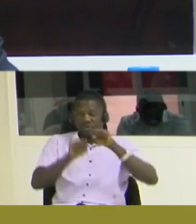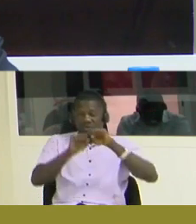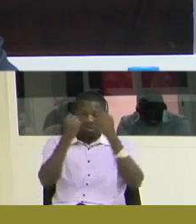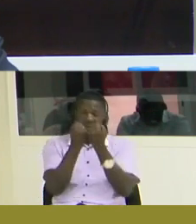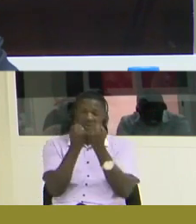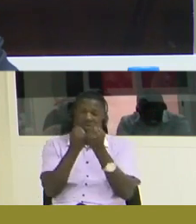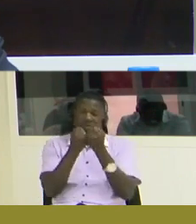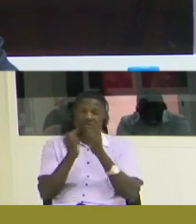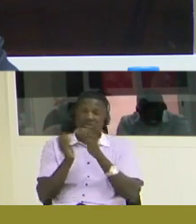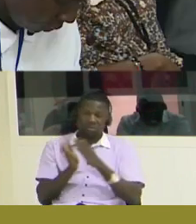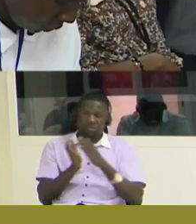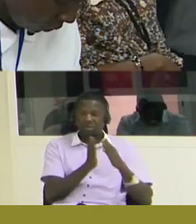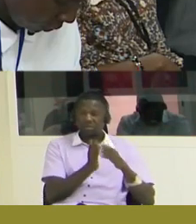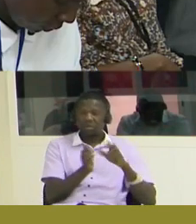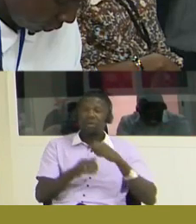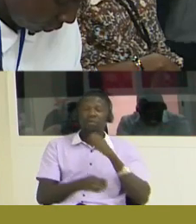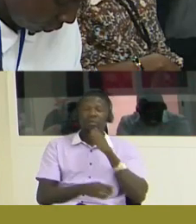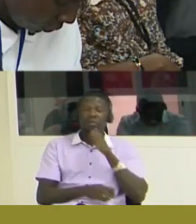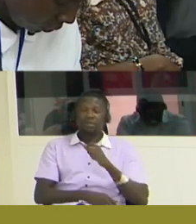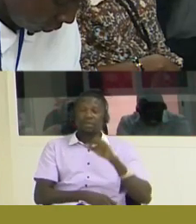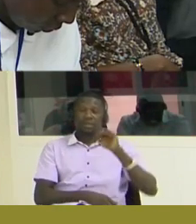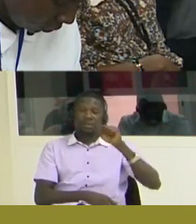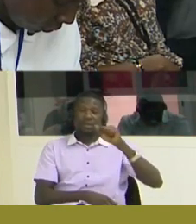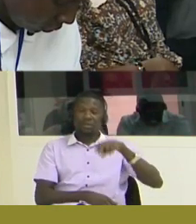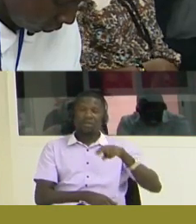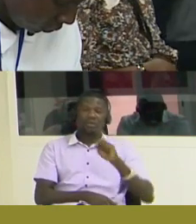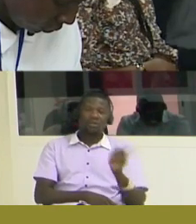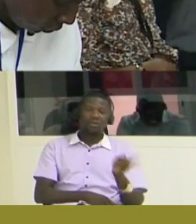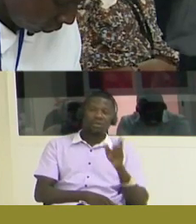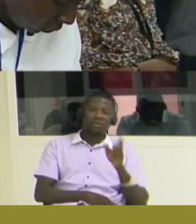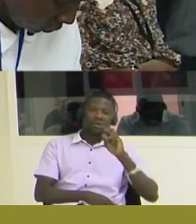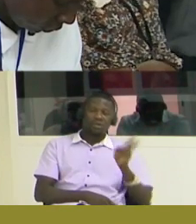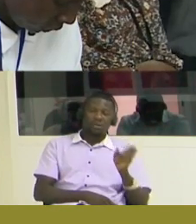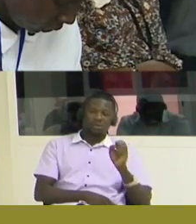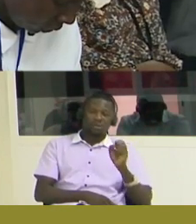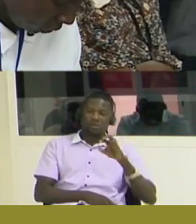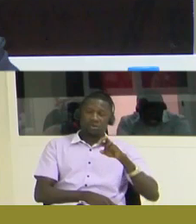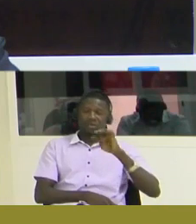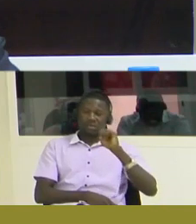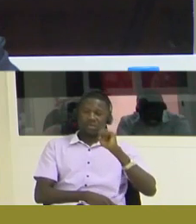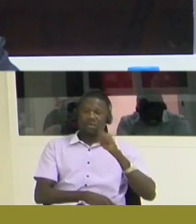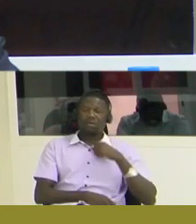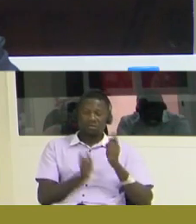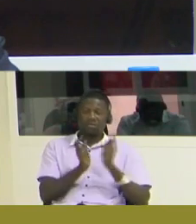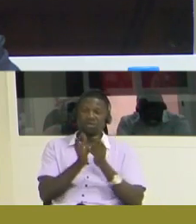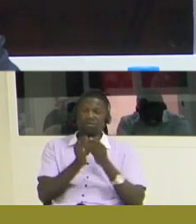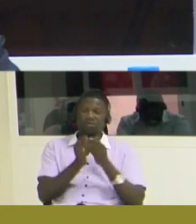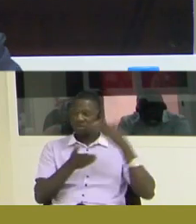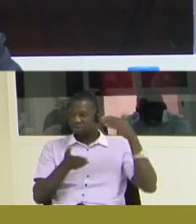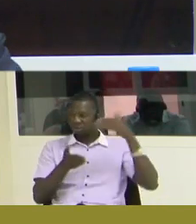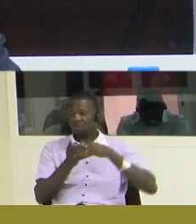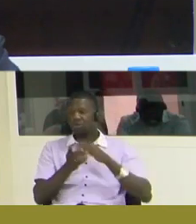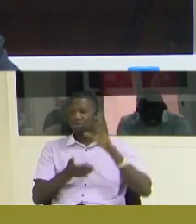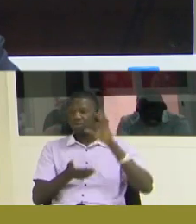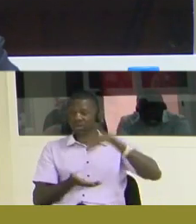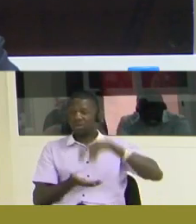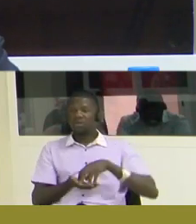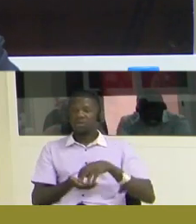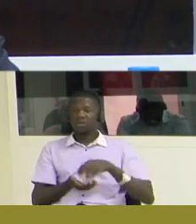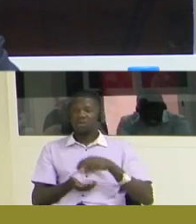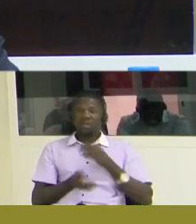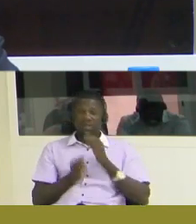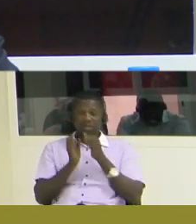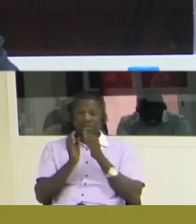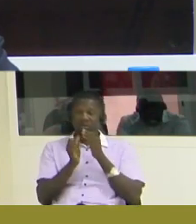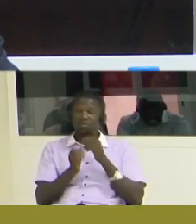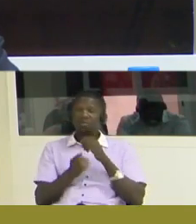organized by mr. sang Gore I met him when I was coming in to banjo and he did he did make sure that he